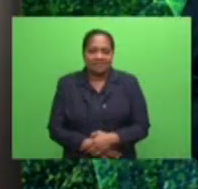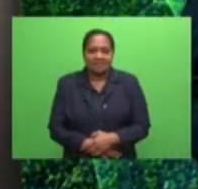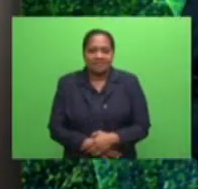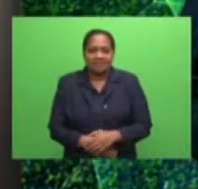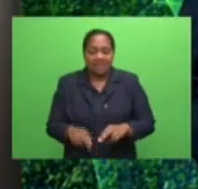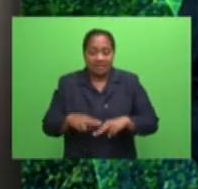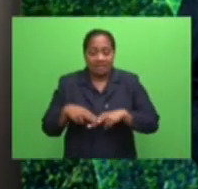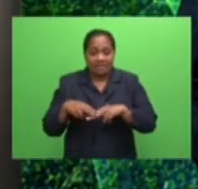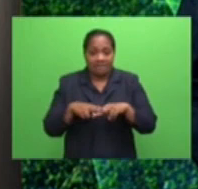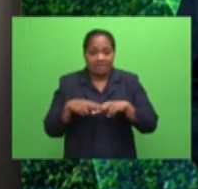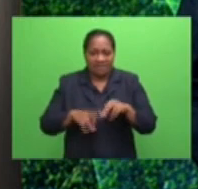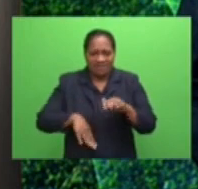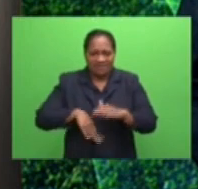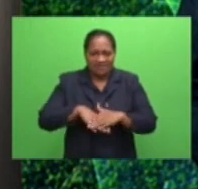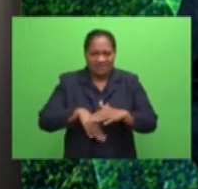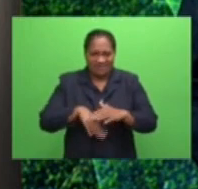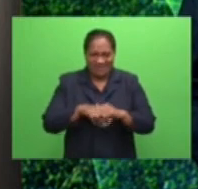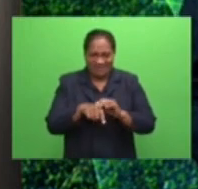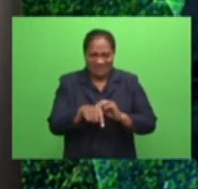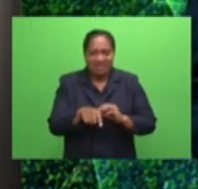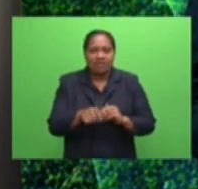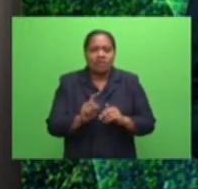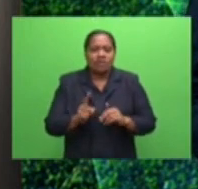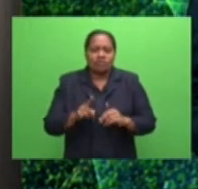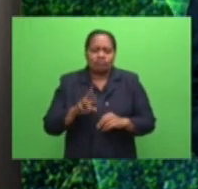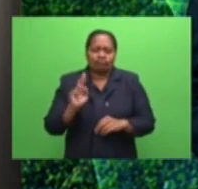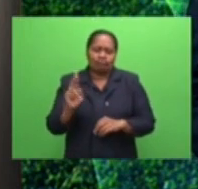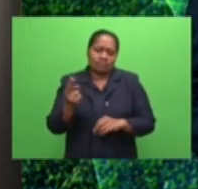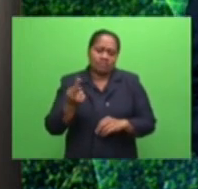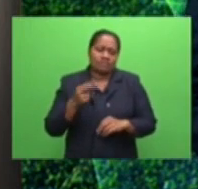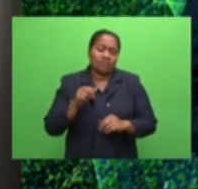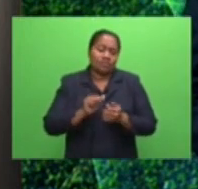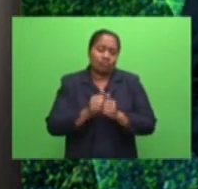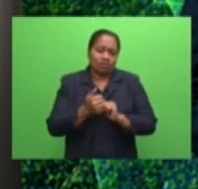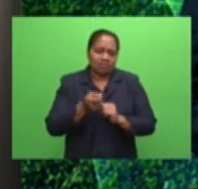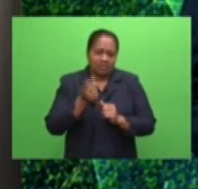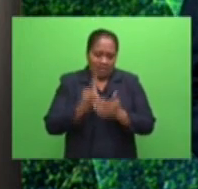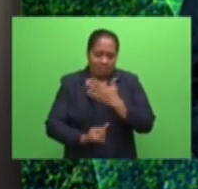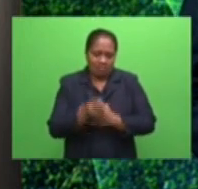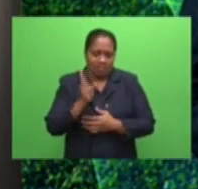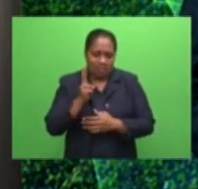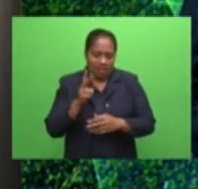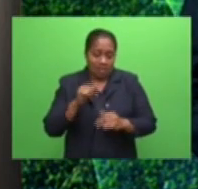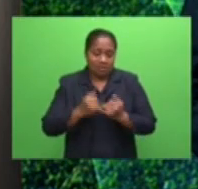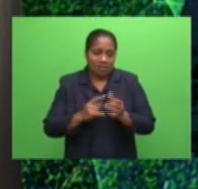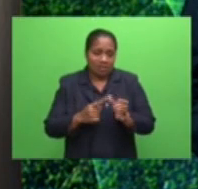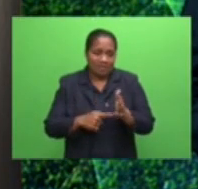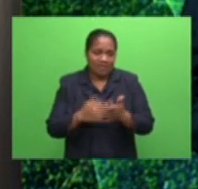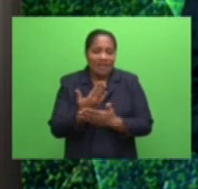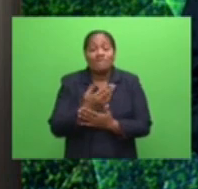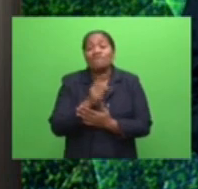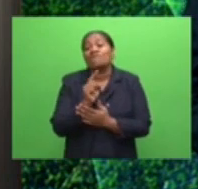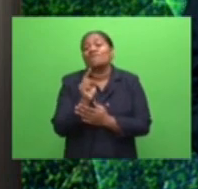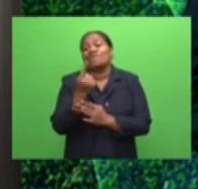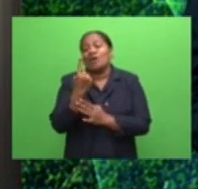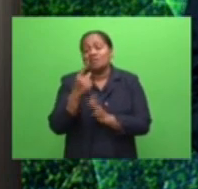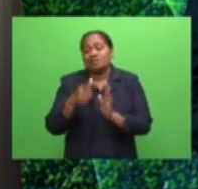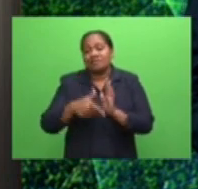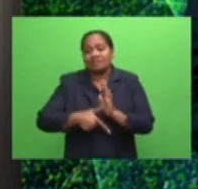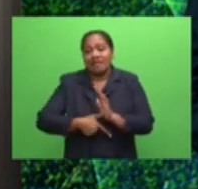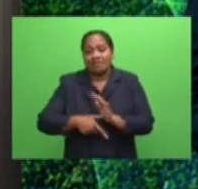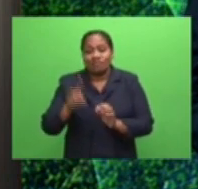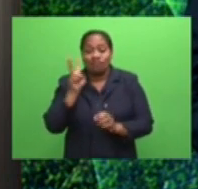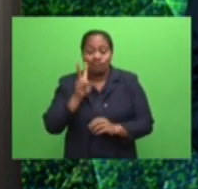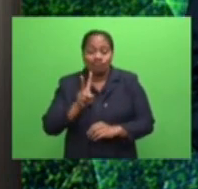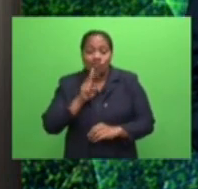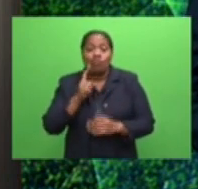Fiji football fans are in for a treat with the return of the sport this Saturday. For the first time, the Vodafone Premier League will be aired